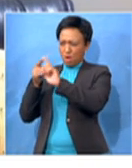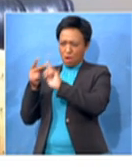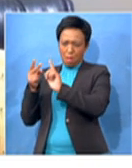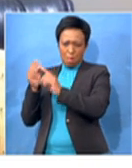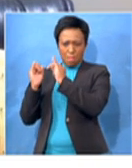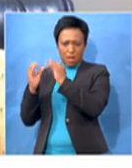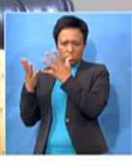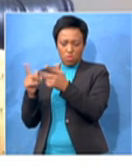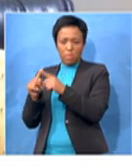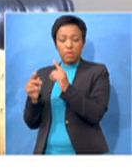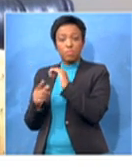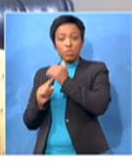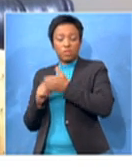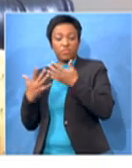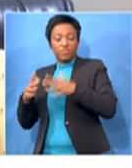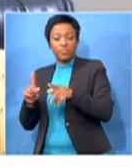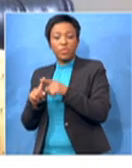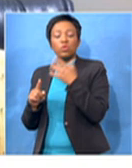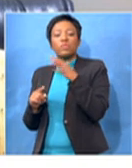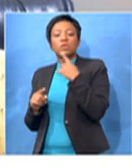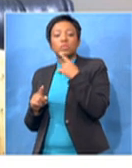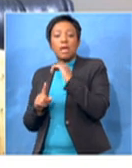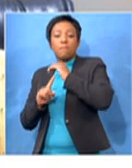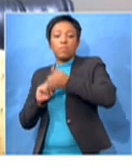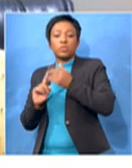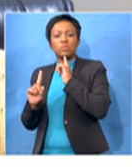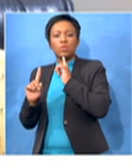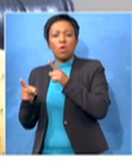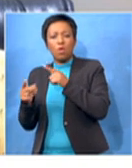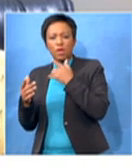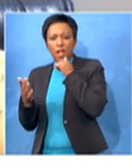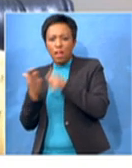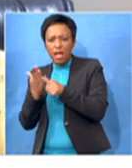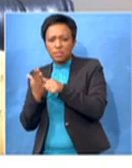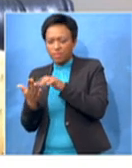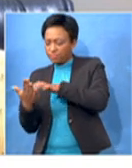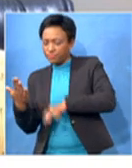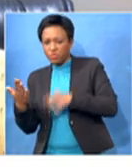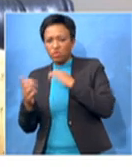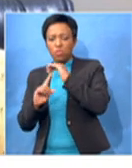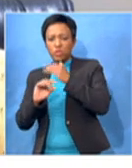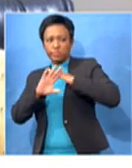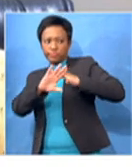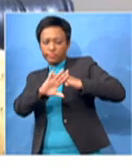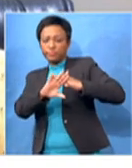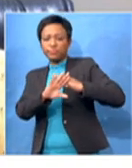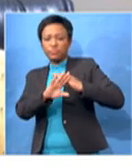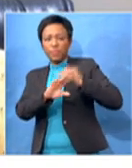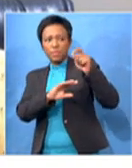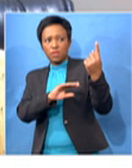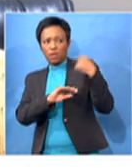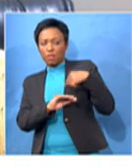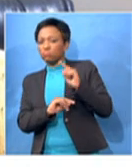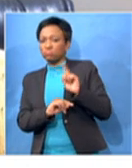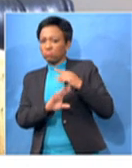get the protection? I mean, you've just mentioned a protection order earlier on. Do you get the sense that they will be protected because these culprits, after serving their